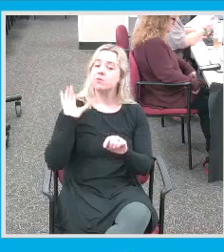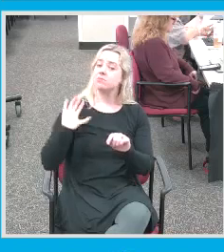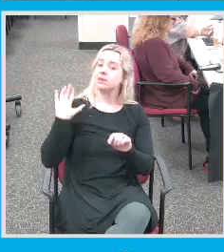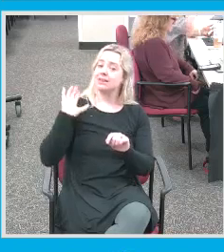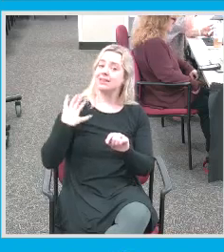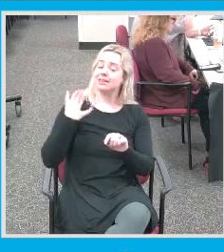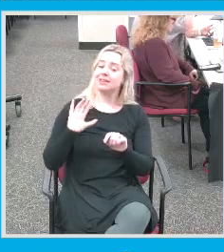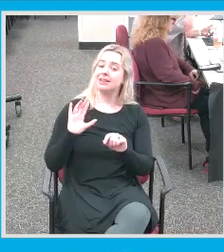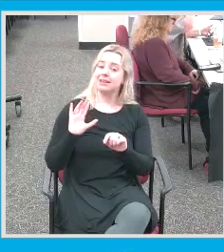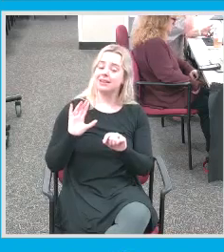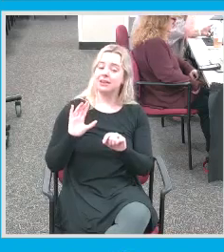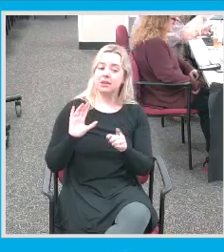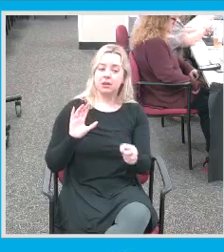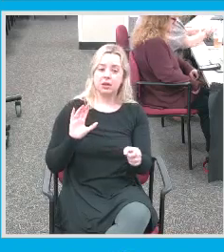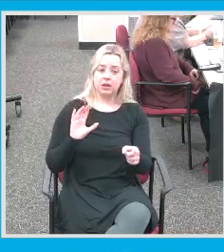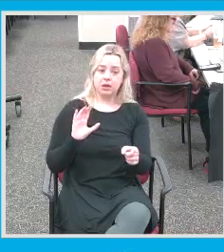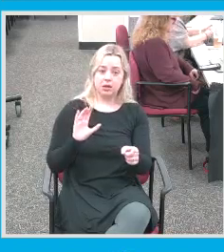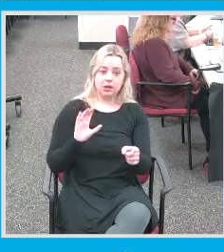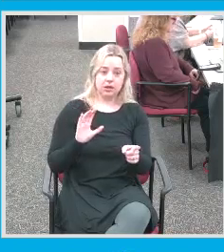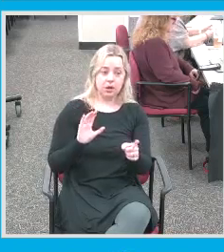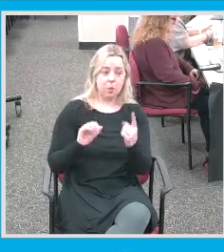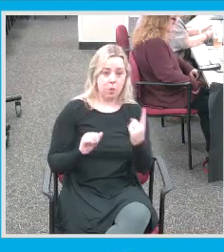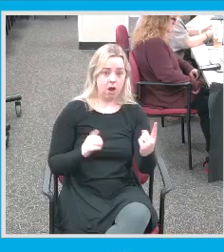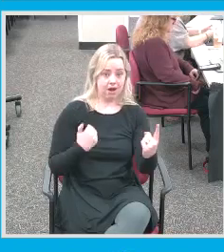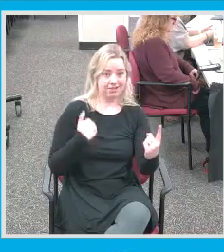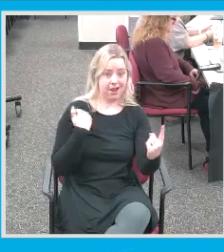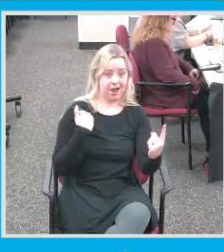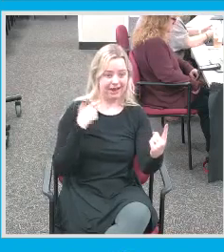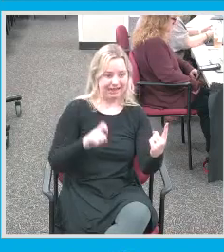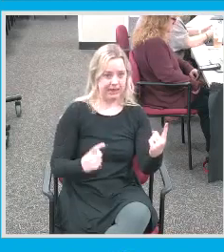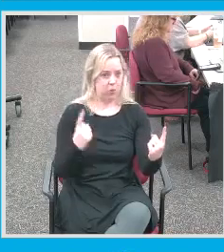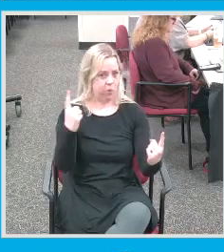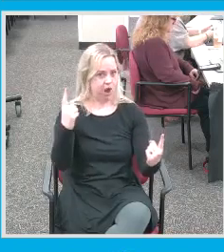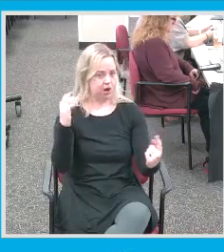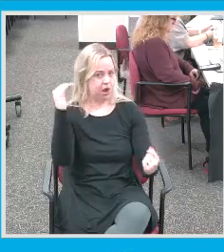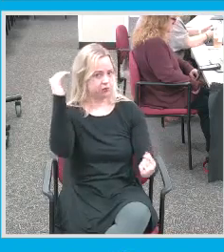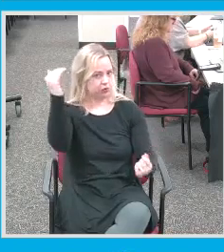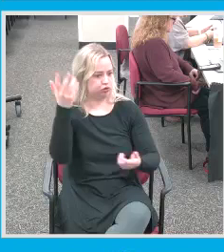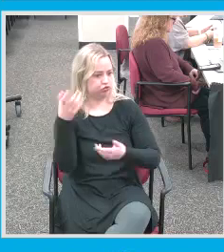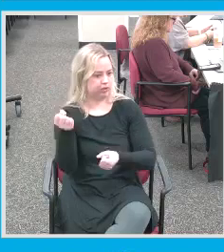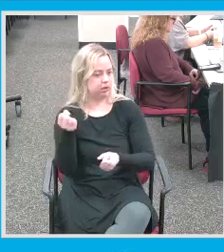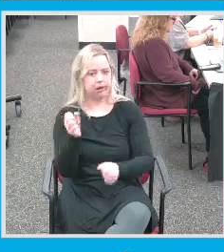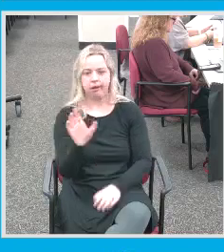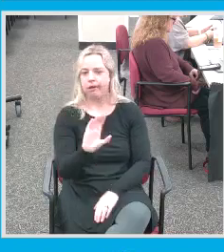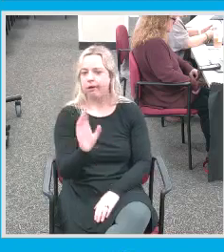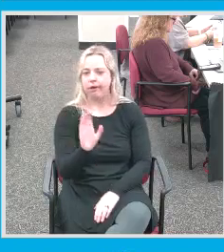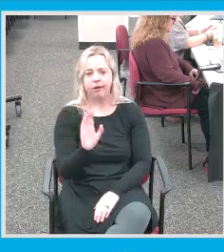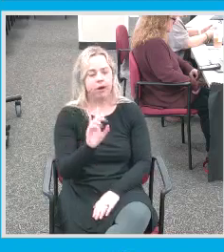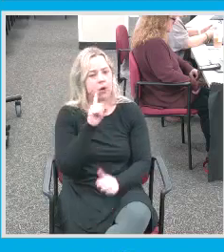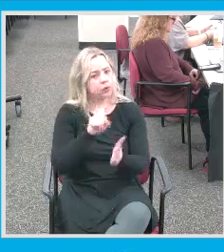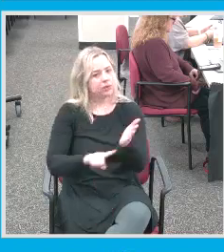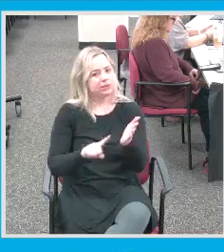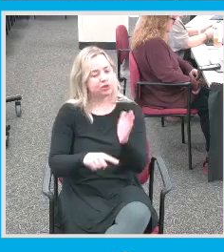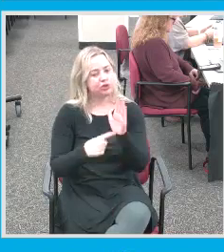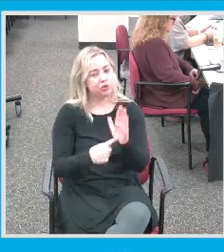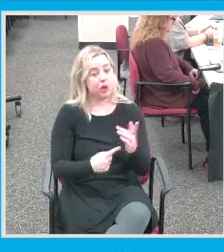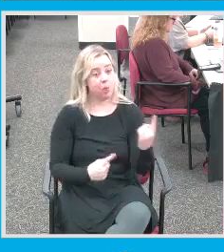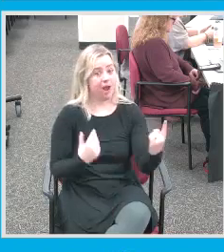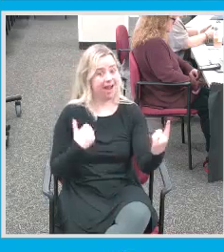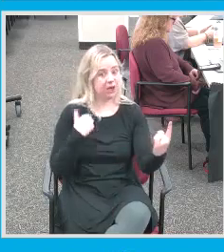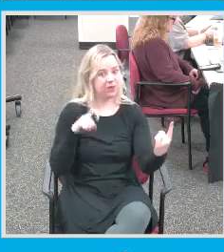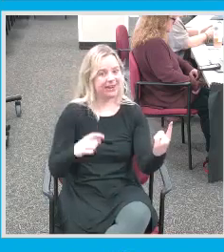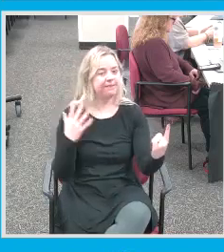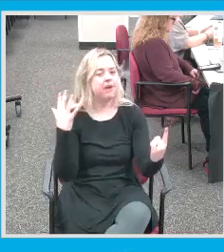each youth needed one trusted adult in their life to be a successful human. Research is now showing that it's 5. And what that shows is